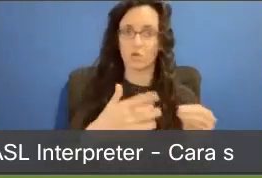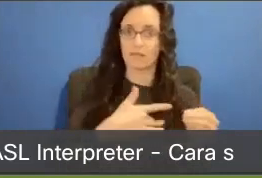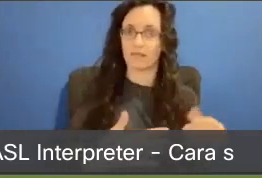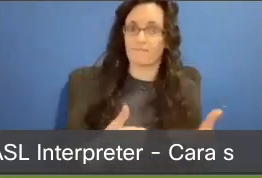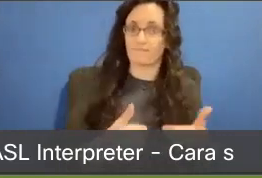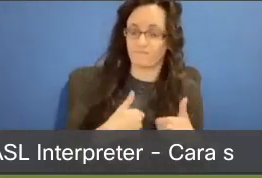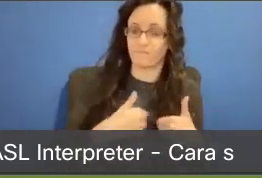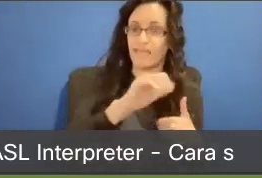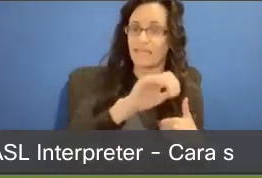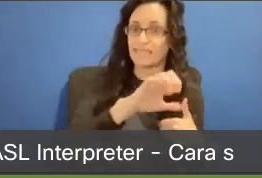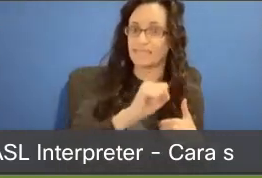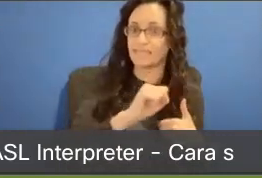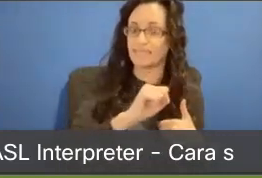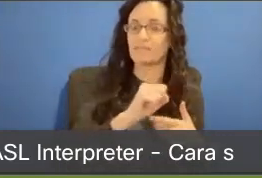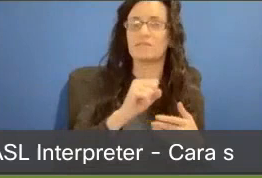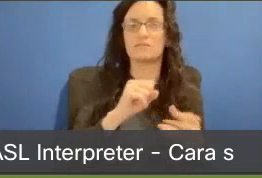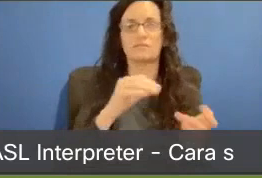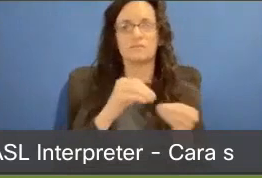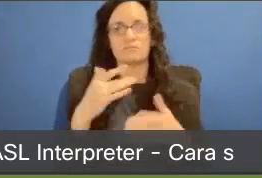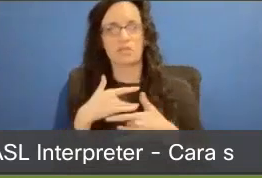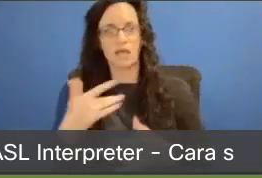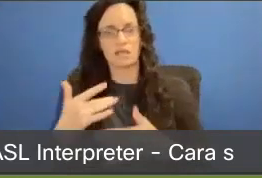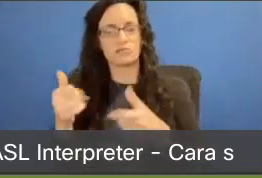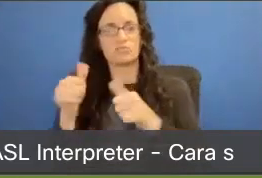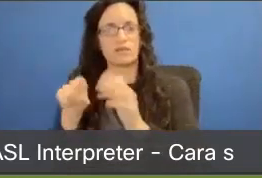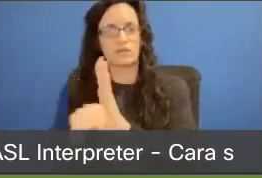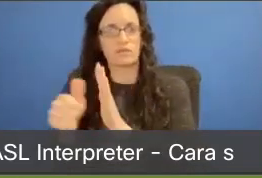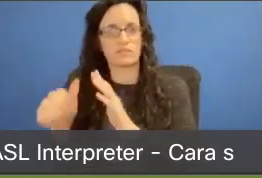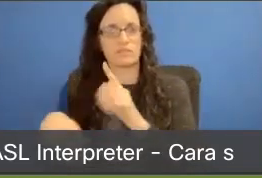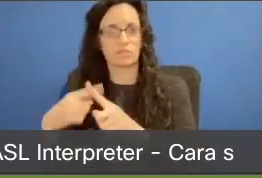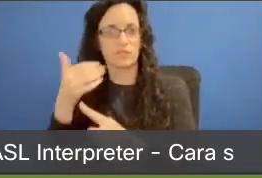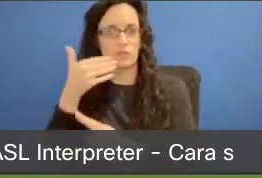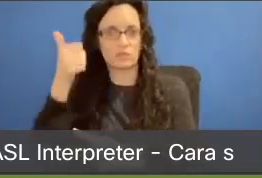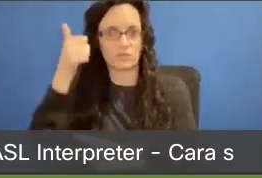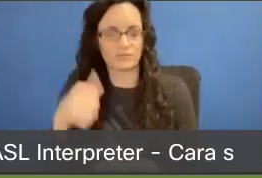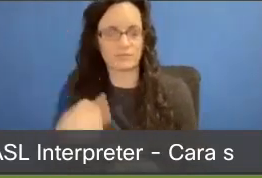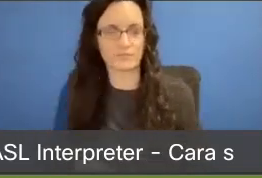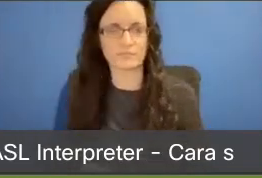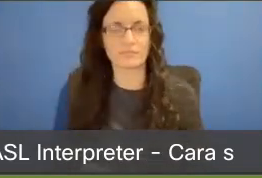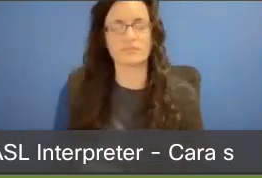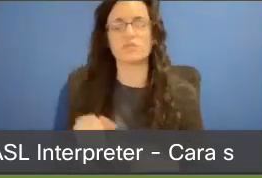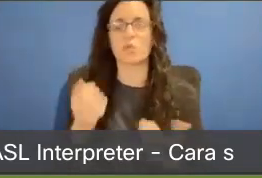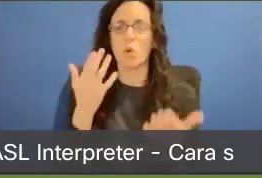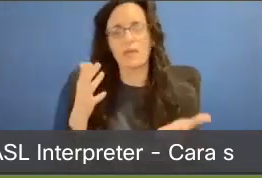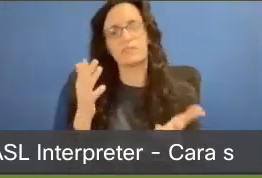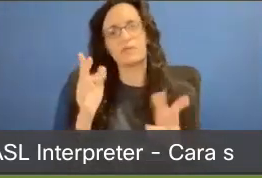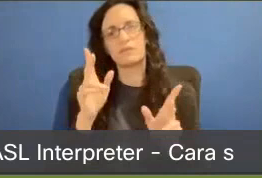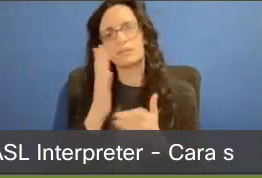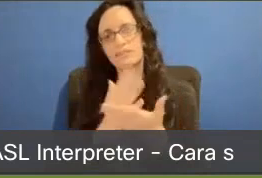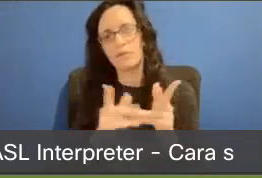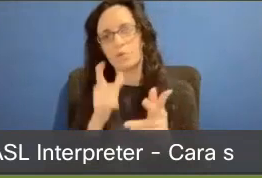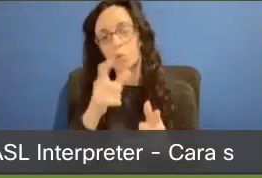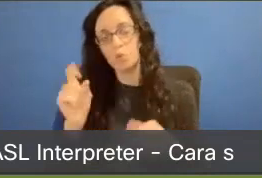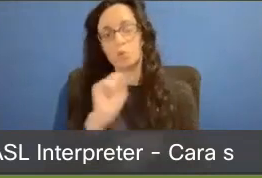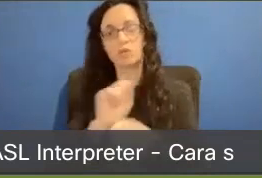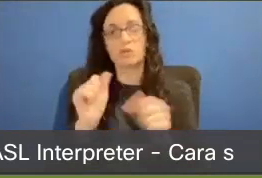behaviors. So again, these are just things we're collecting. You know the people that you have who might be at some elevated risk. But how do we put all